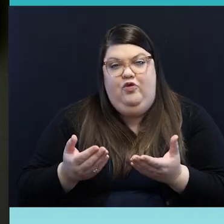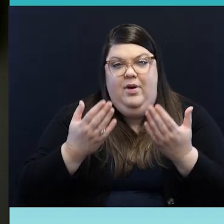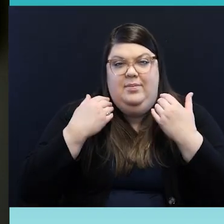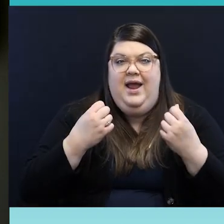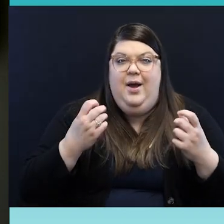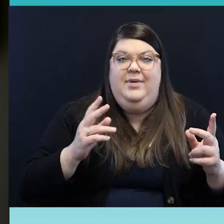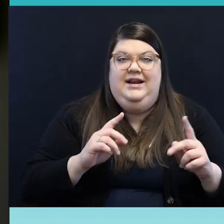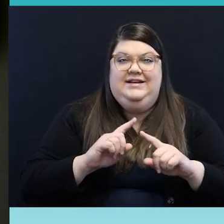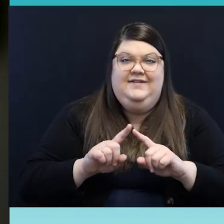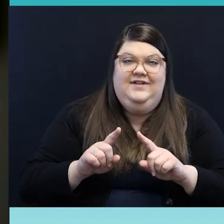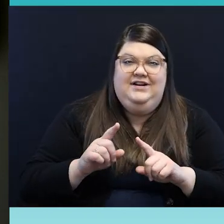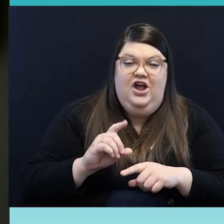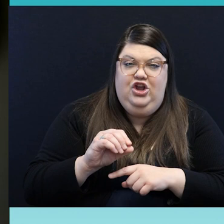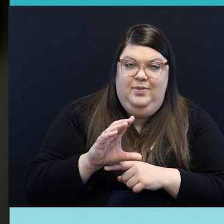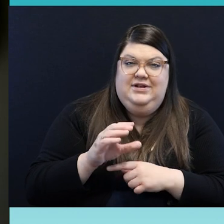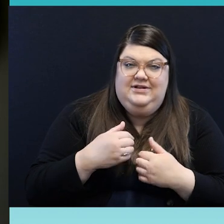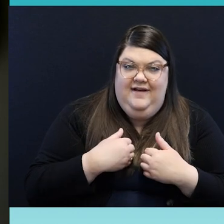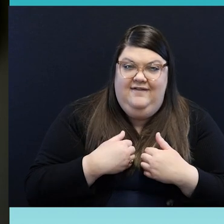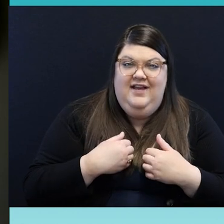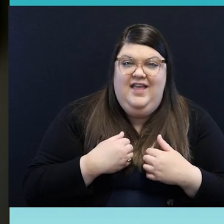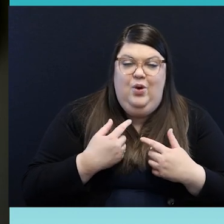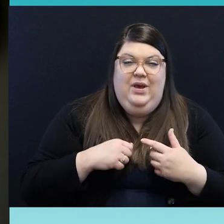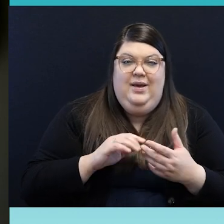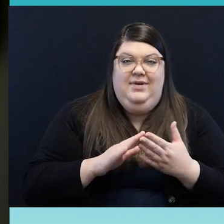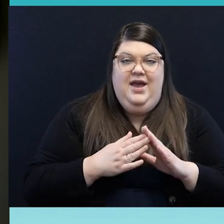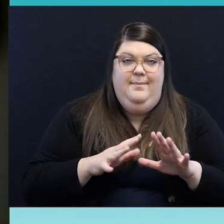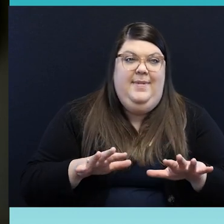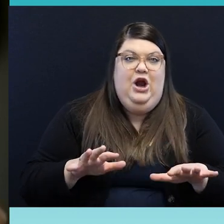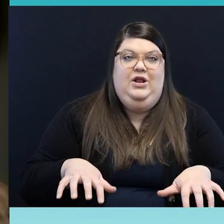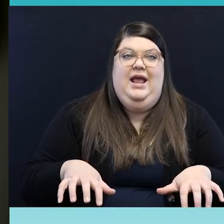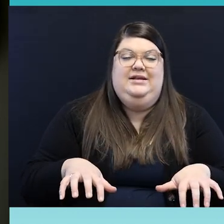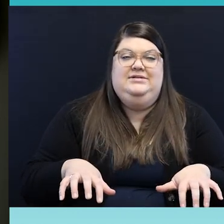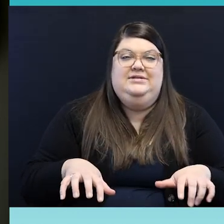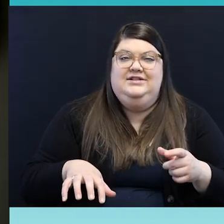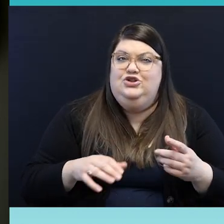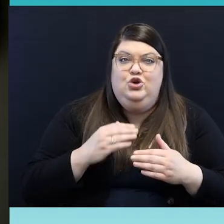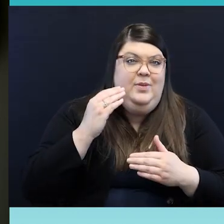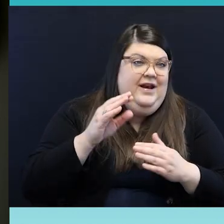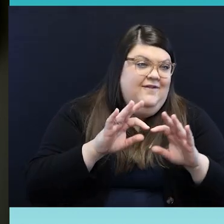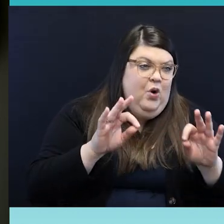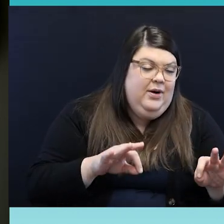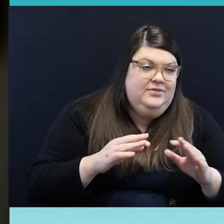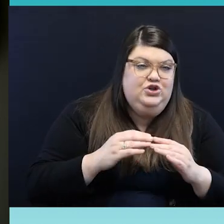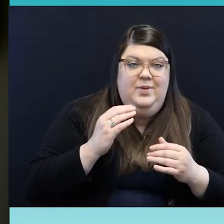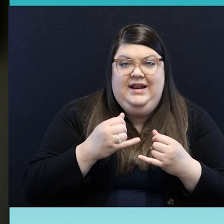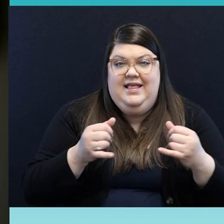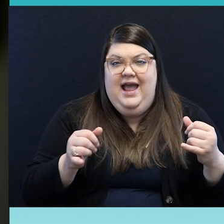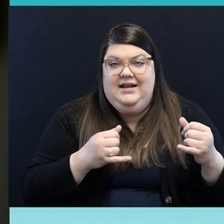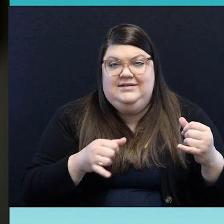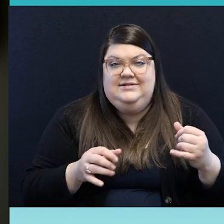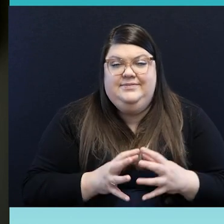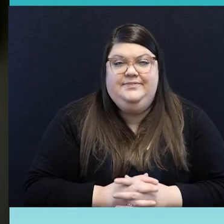many different documents there are that we kind of become paralyzed by it's too many forms, it's too many lines to